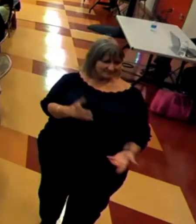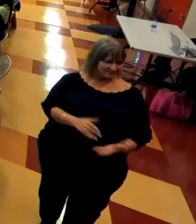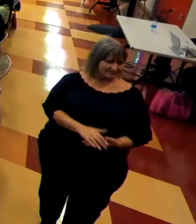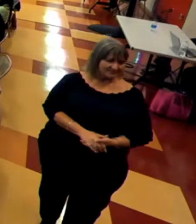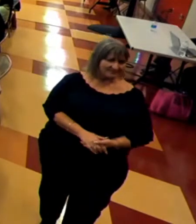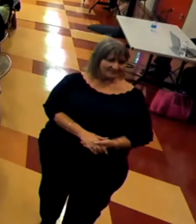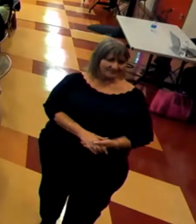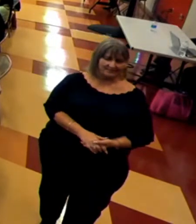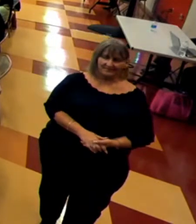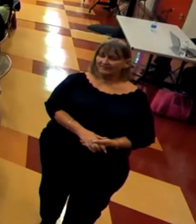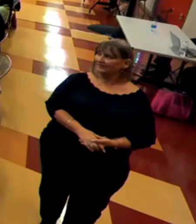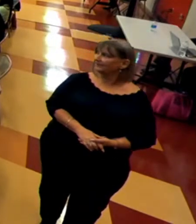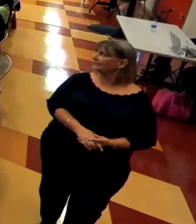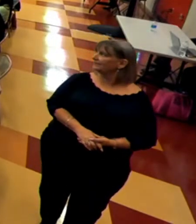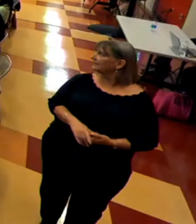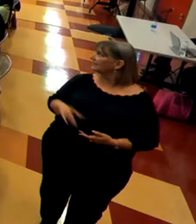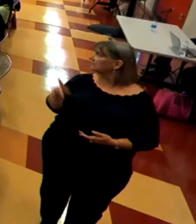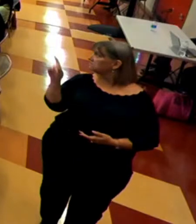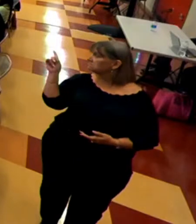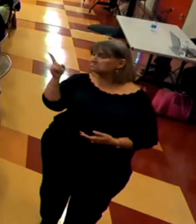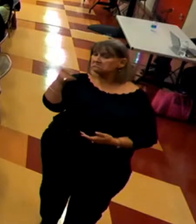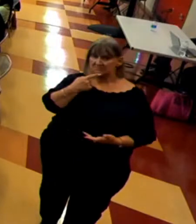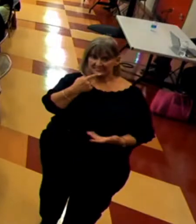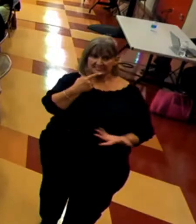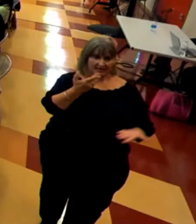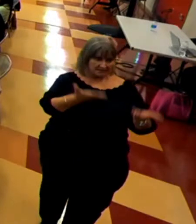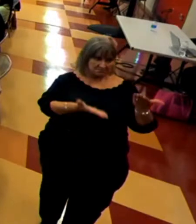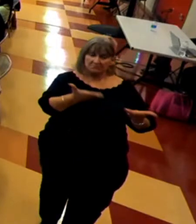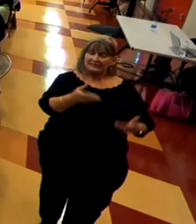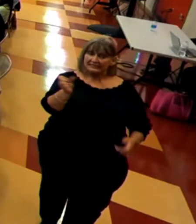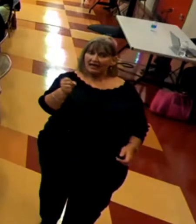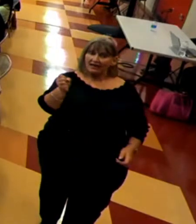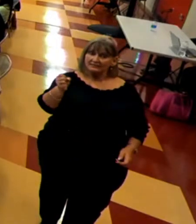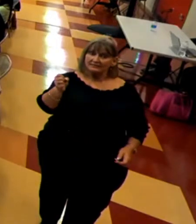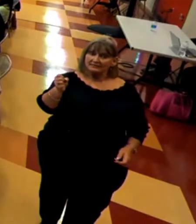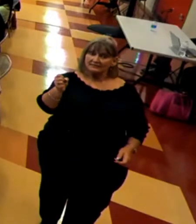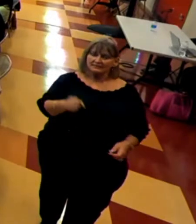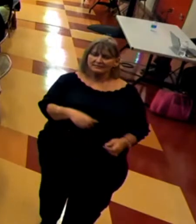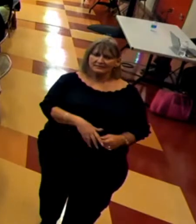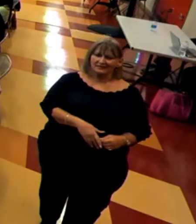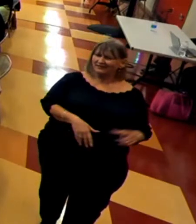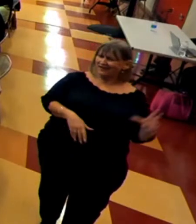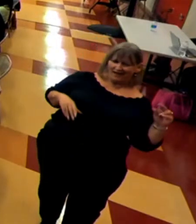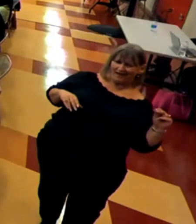I would say yes. As we sit here today.